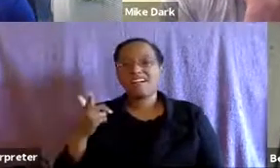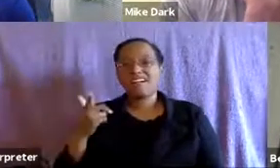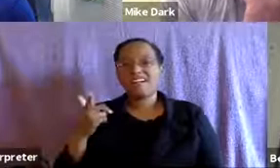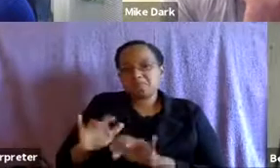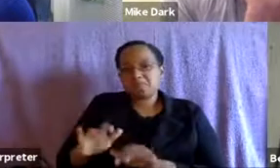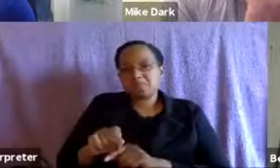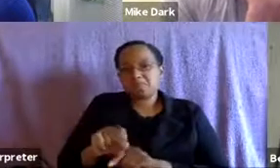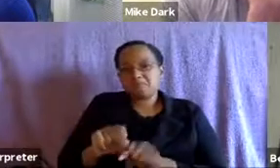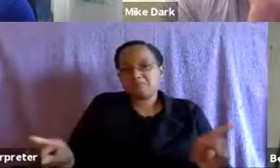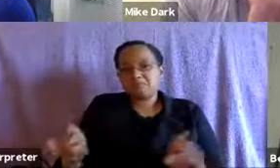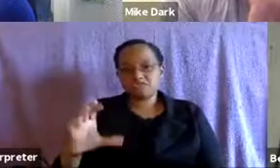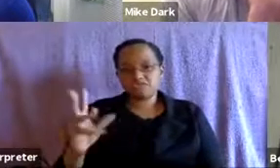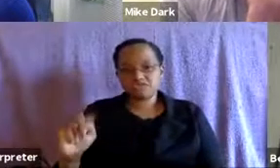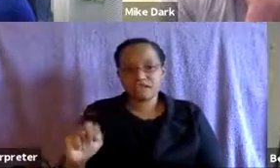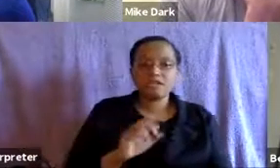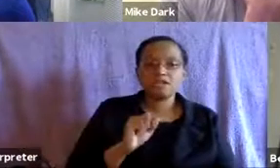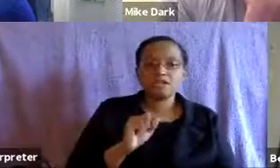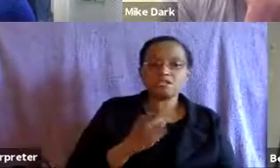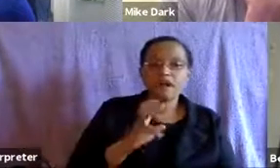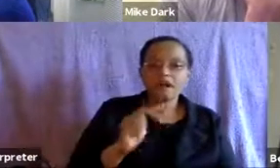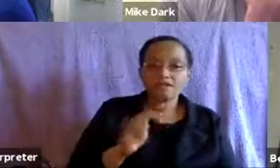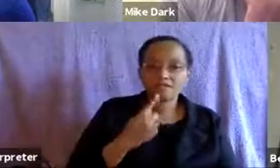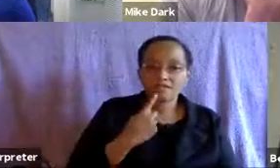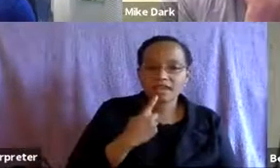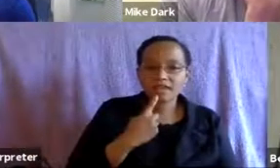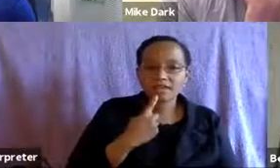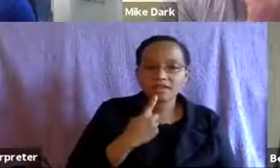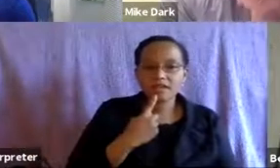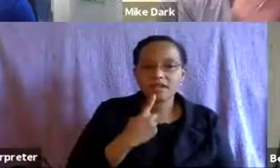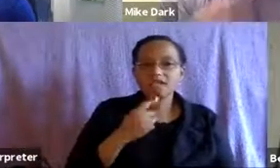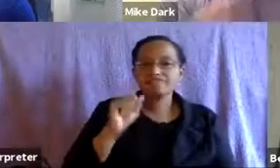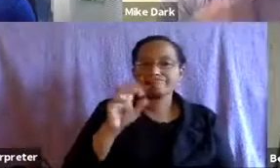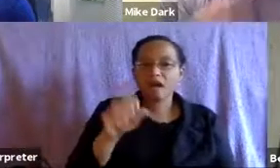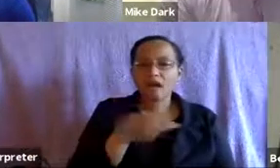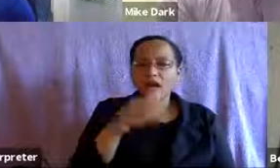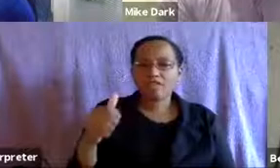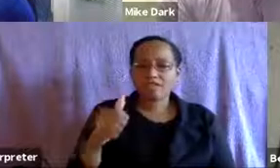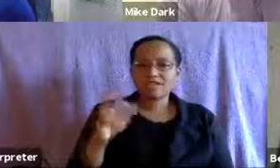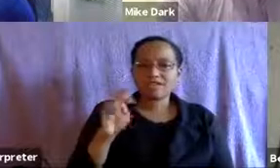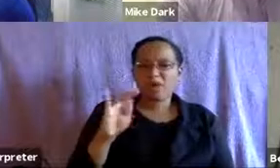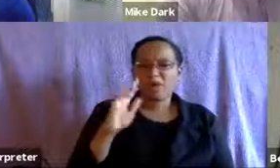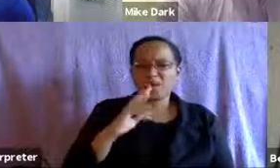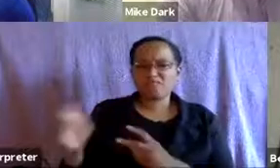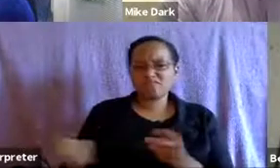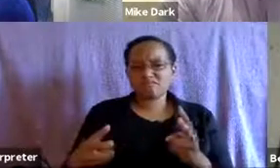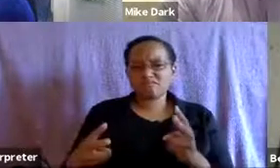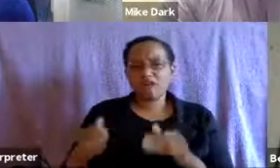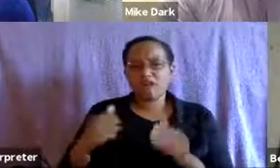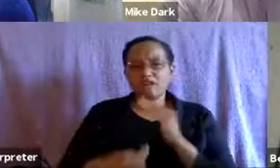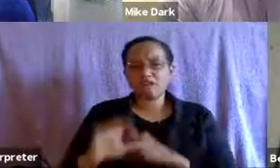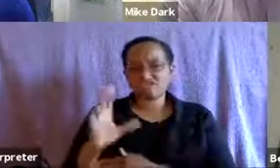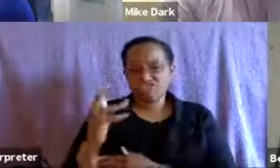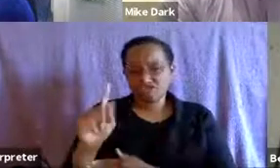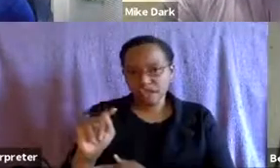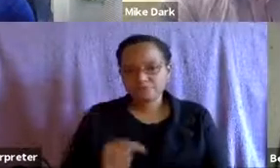you. I'm going to do something really unusual here and say we've had an incredible number of questions and very